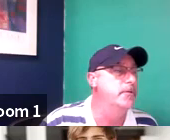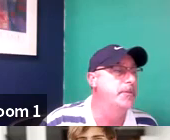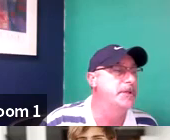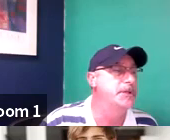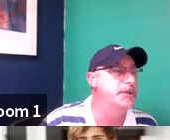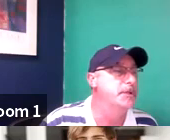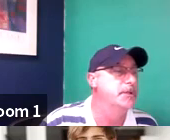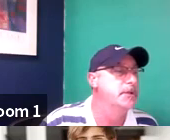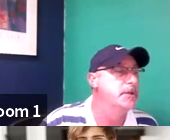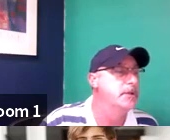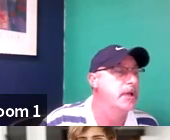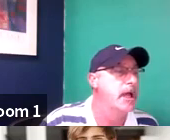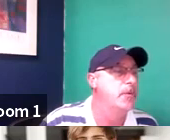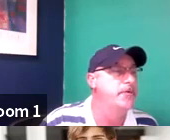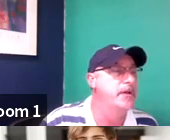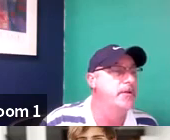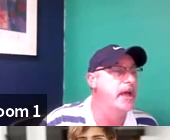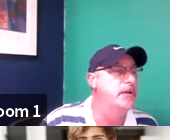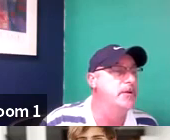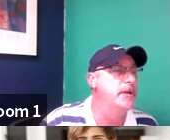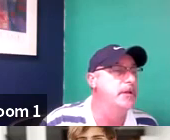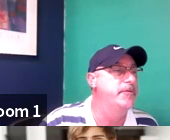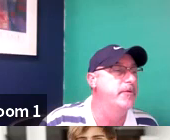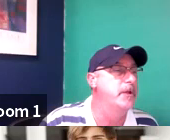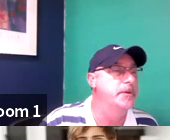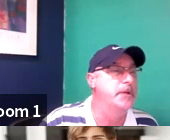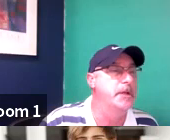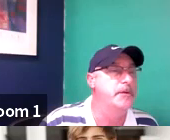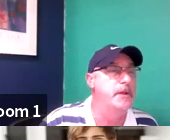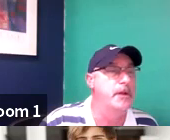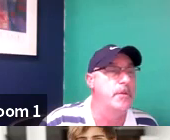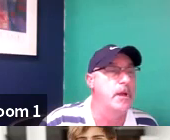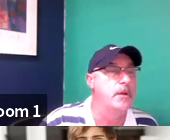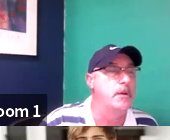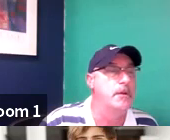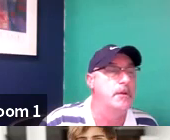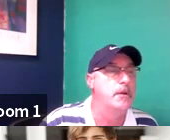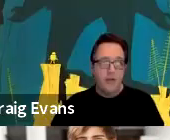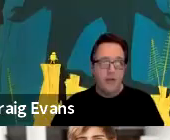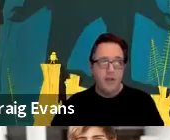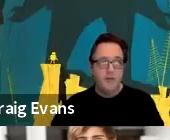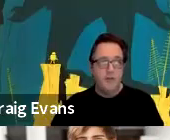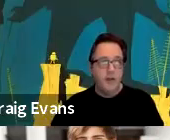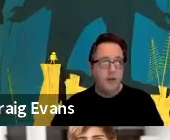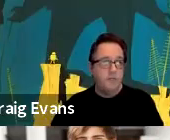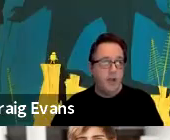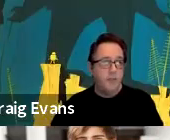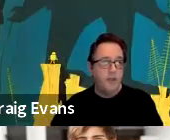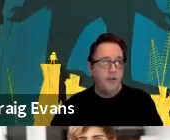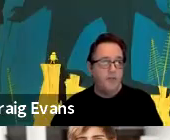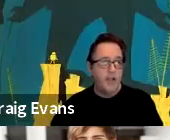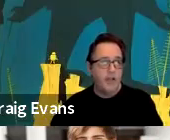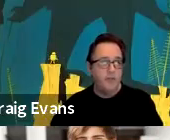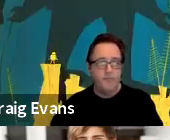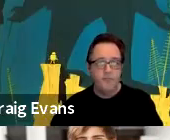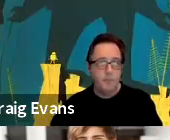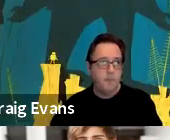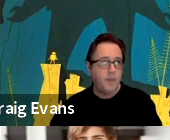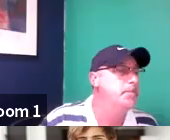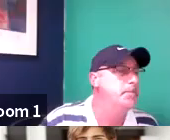do repetition, I will send you that, and you can, if you're available, you can attend that as well. Yeah, put me on that too, and I'll Yep. be there if I